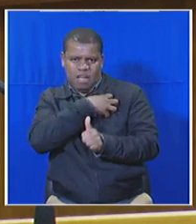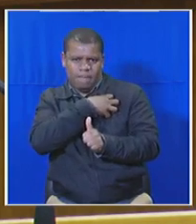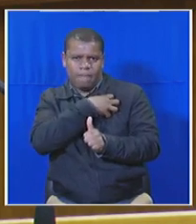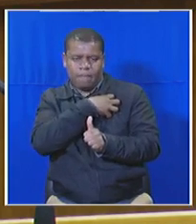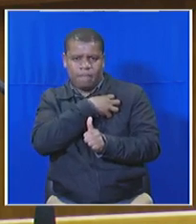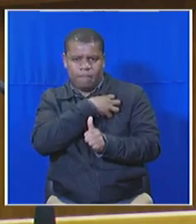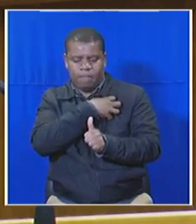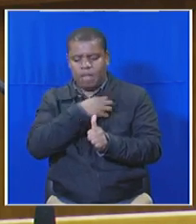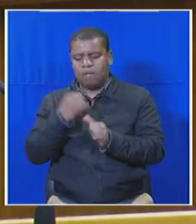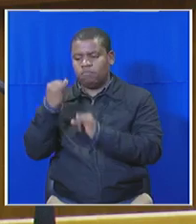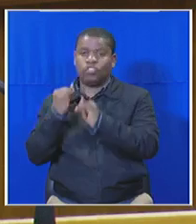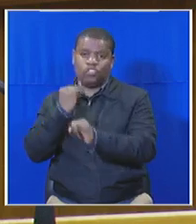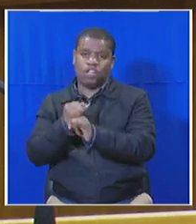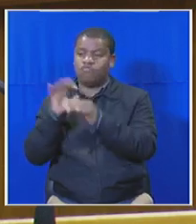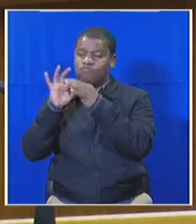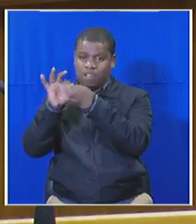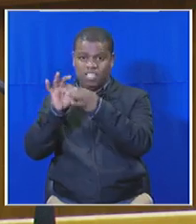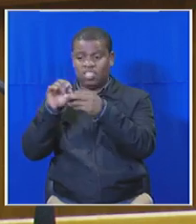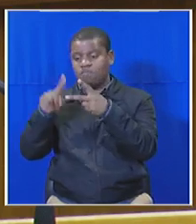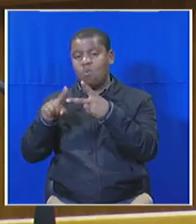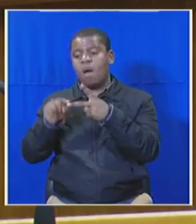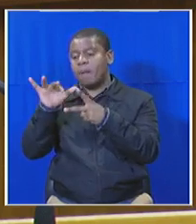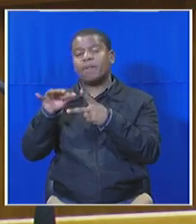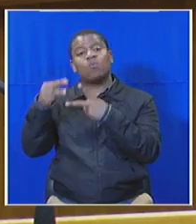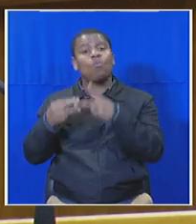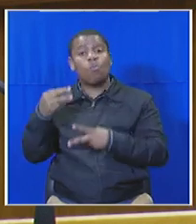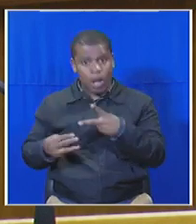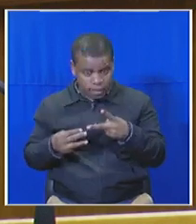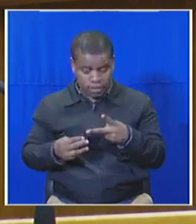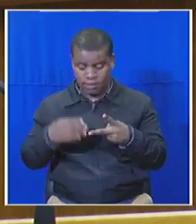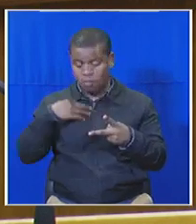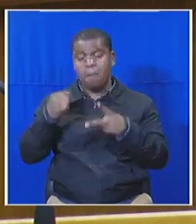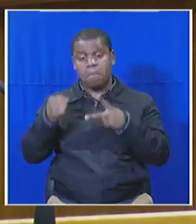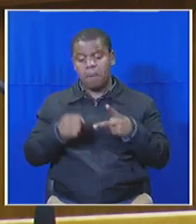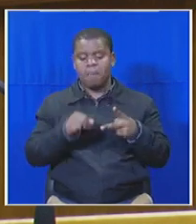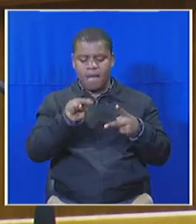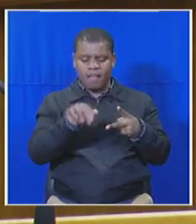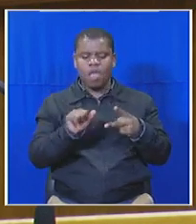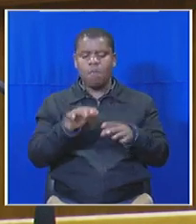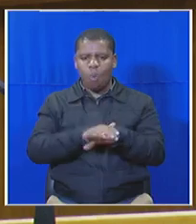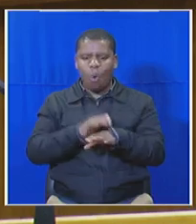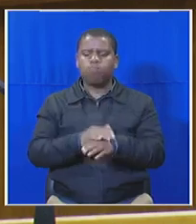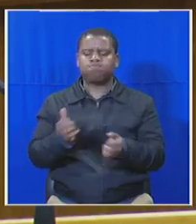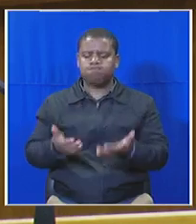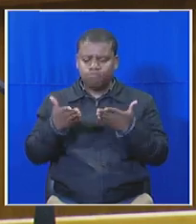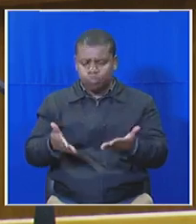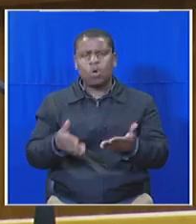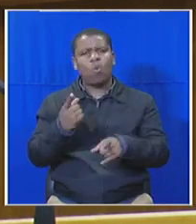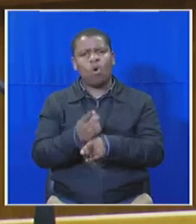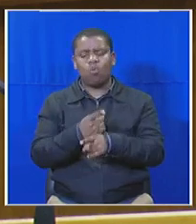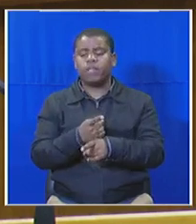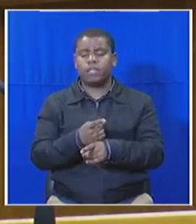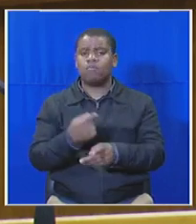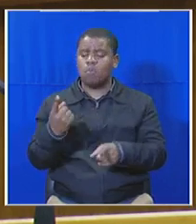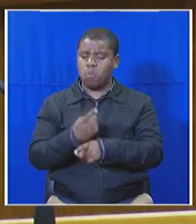Shadow Minister of International Relations and Cooperation. He made his presence felt in the National Assembly with dignity, which set an example for